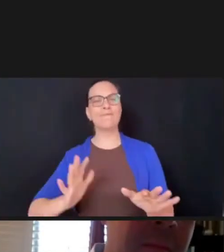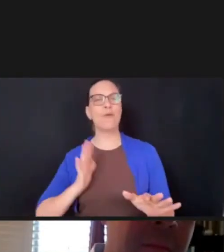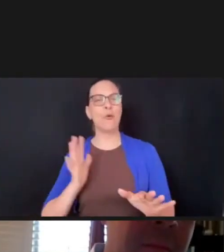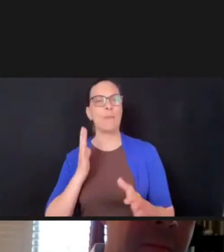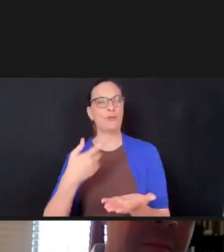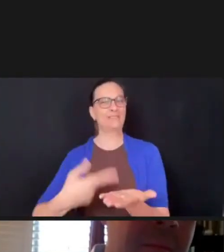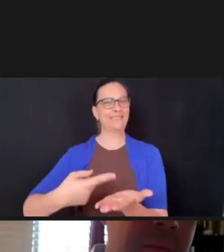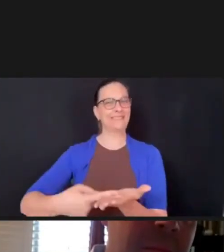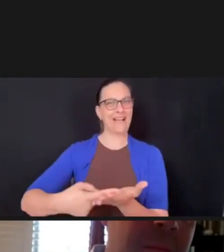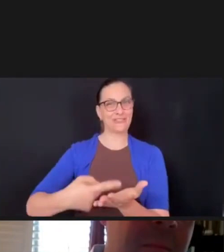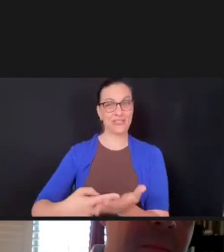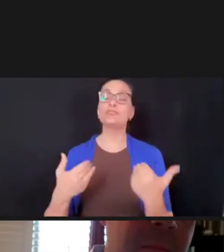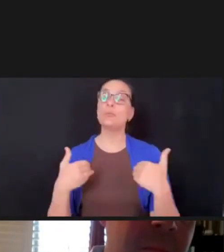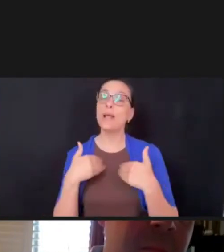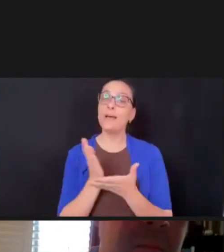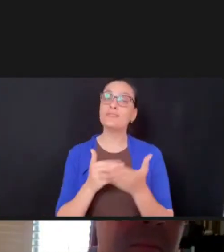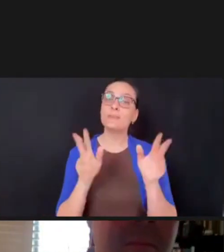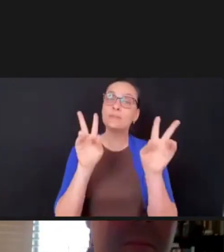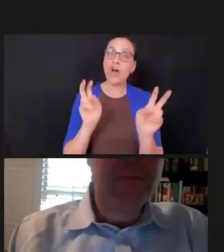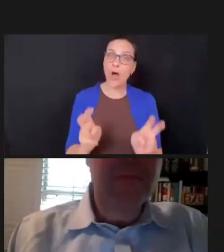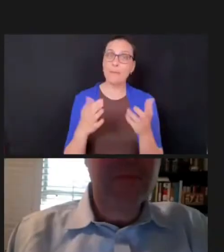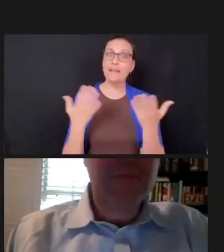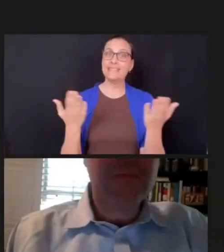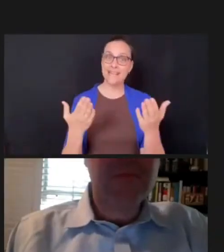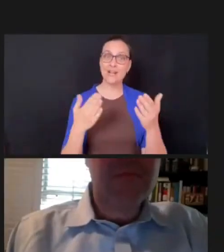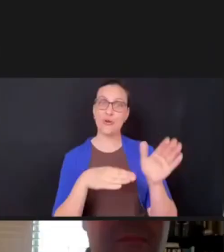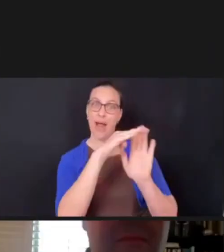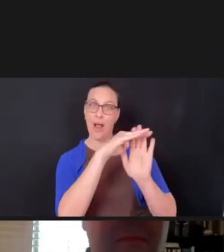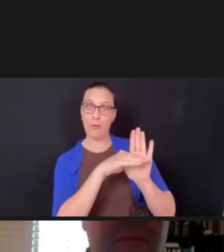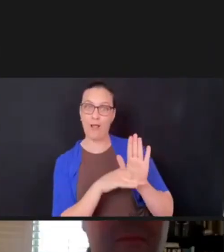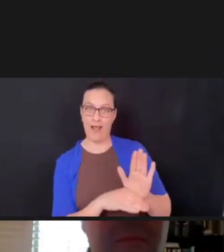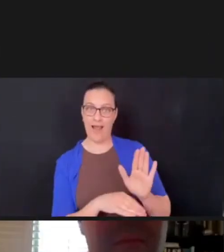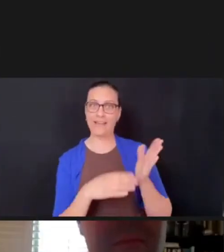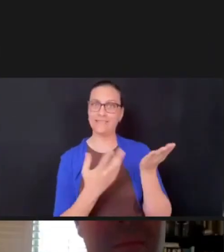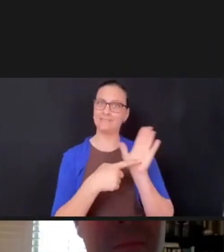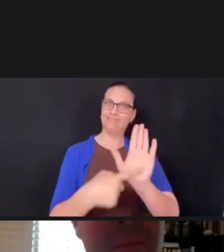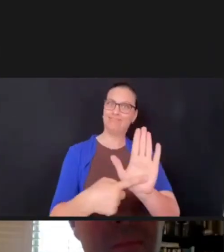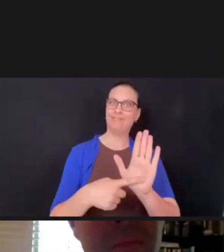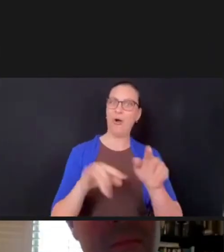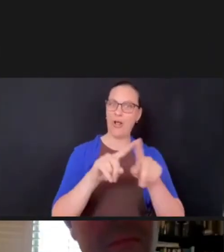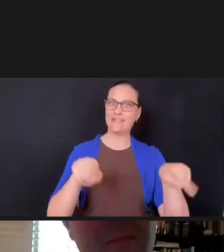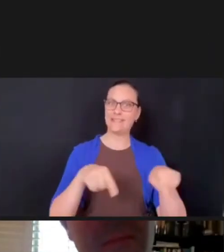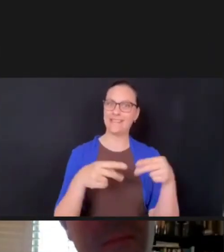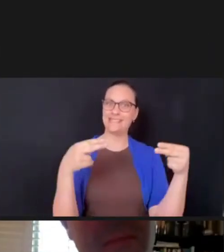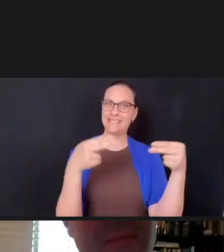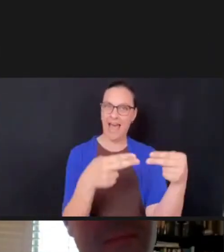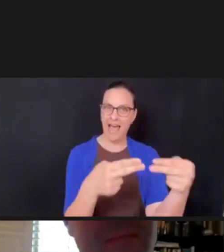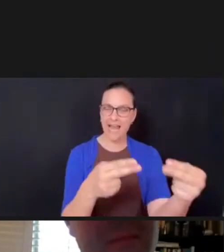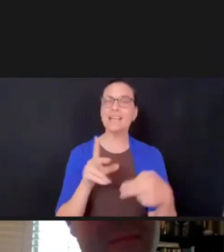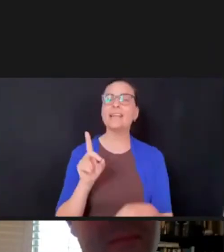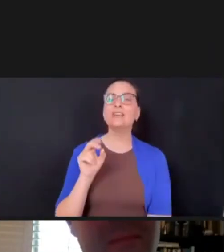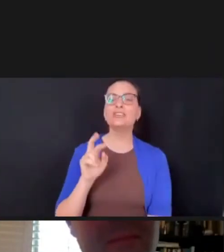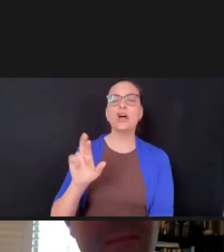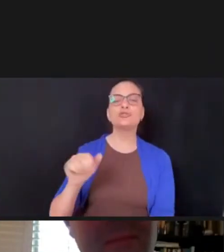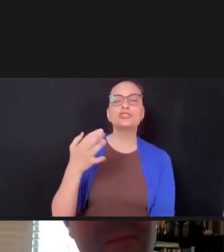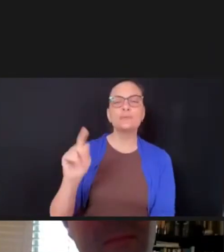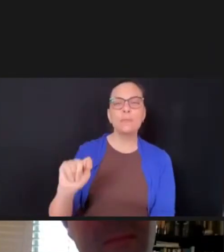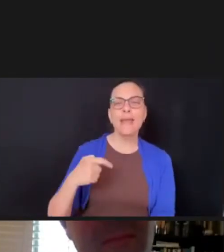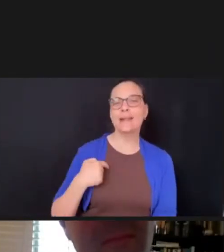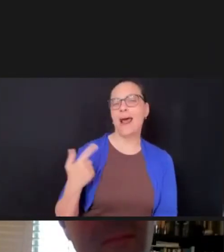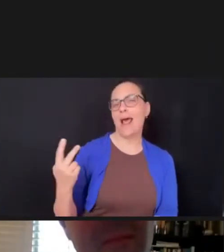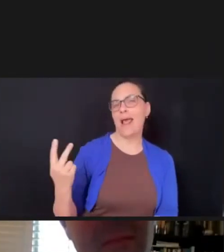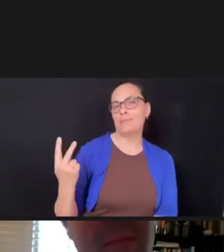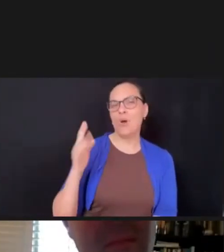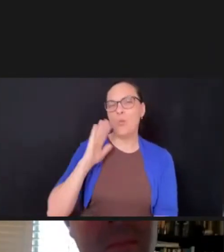topics outlined here on the slide, and Dr. Schmidt and I will alternate kind of going over some questions that